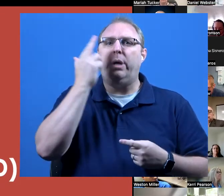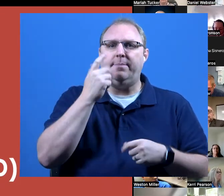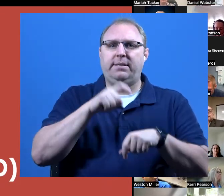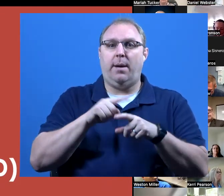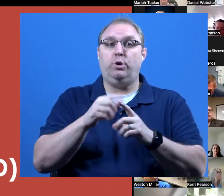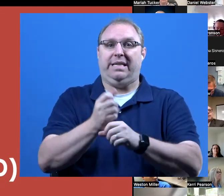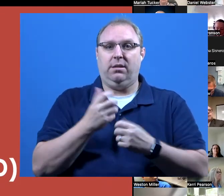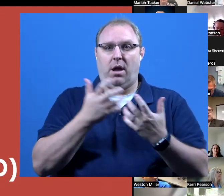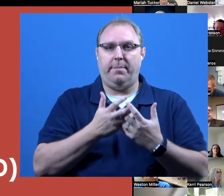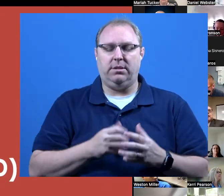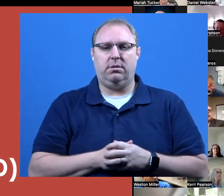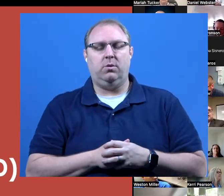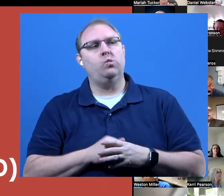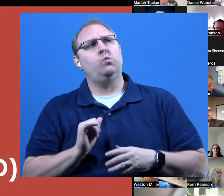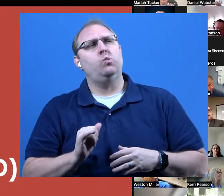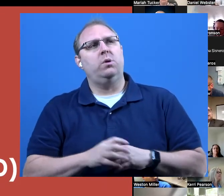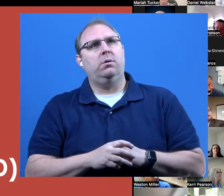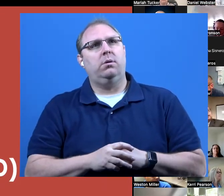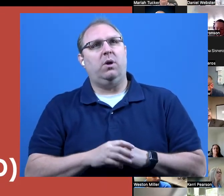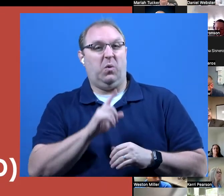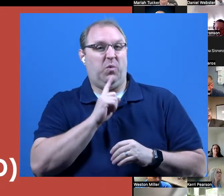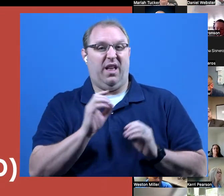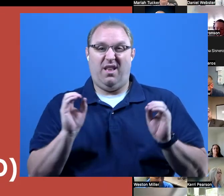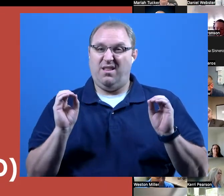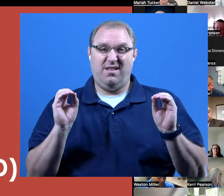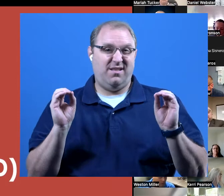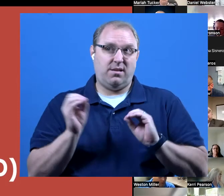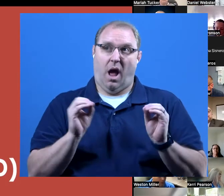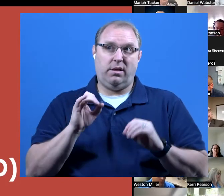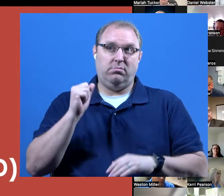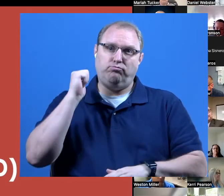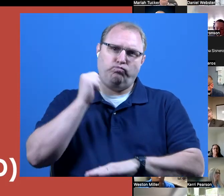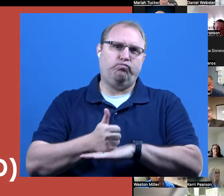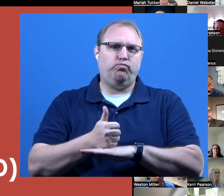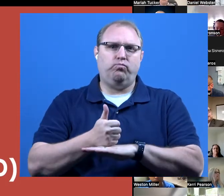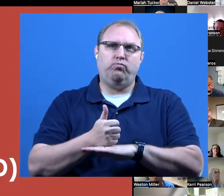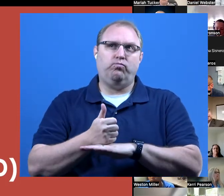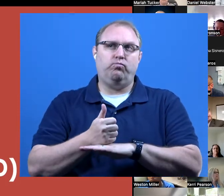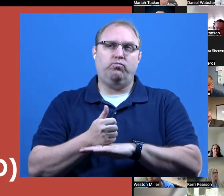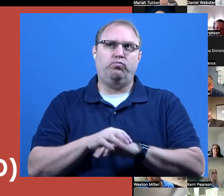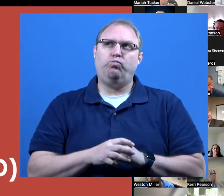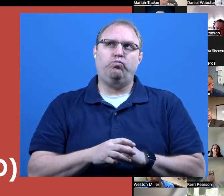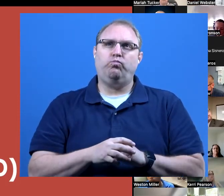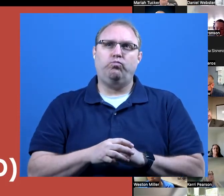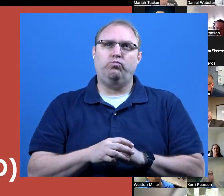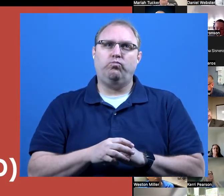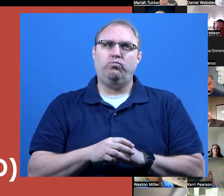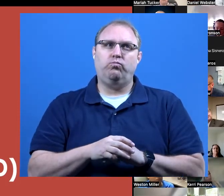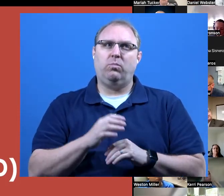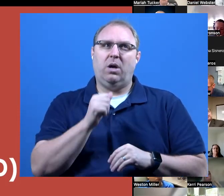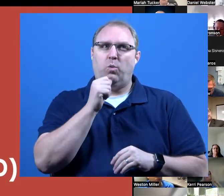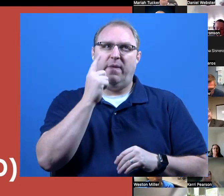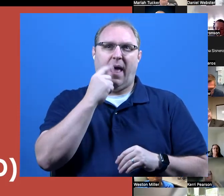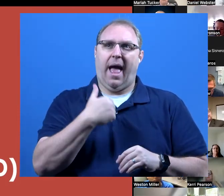Maybe Armin, if you know of anything that gives us some time frame, it's got to be reasonable. And that always seems to be the answer when it comes